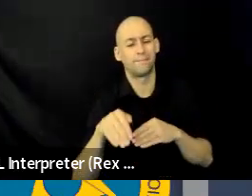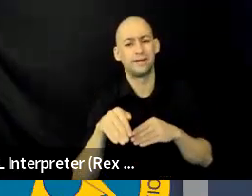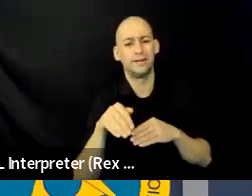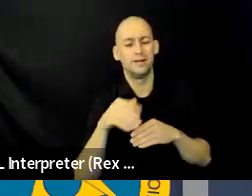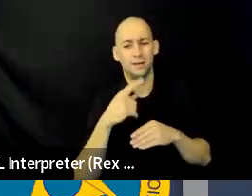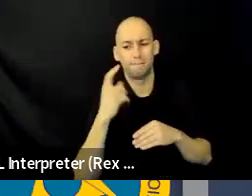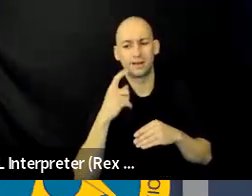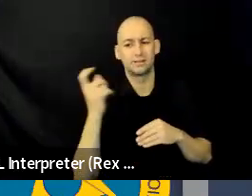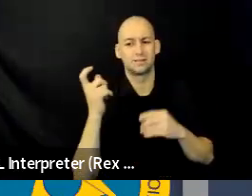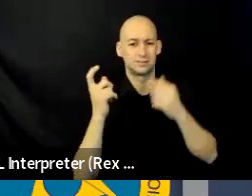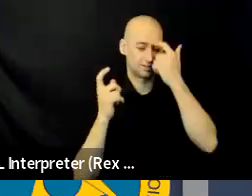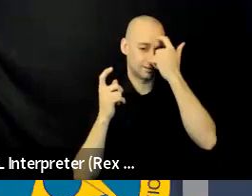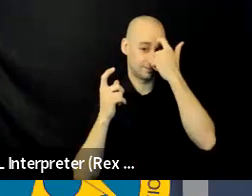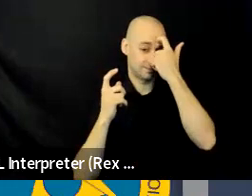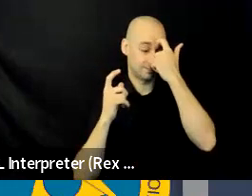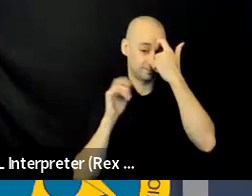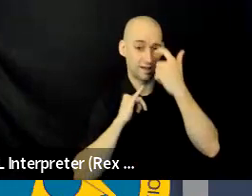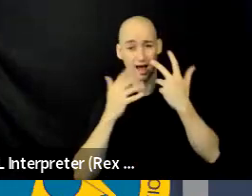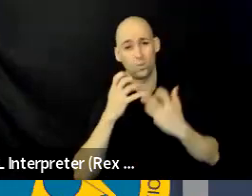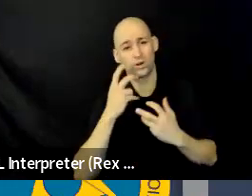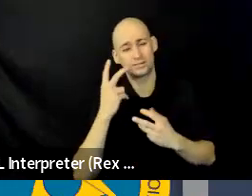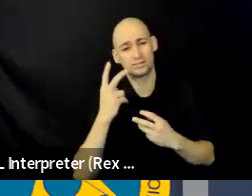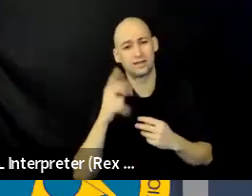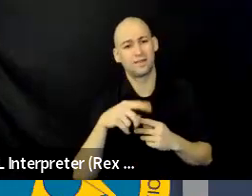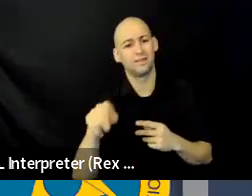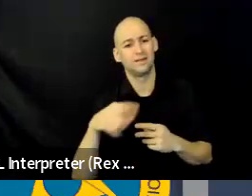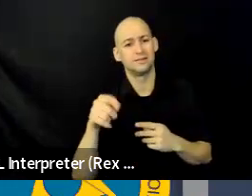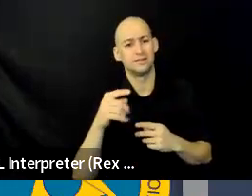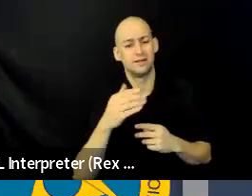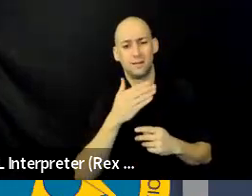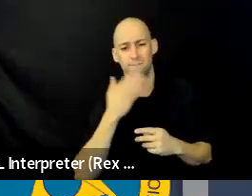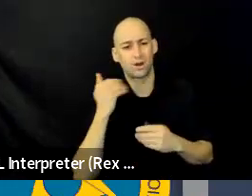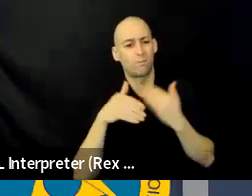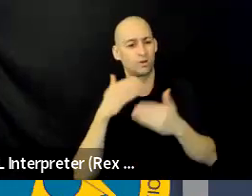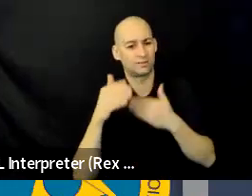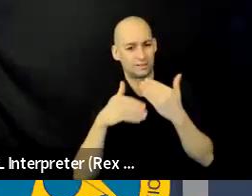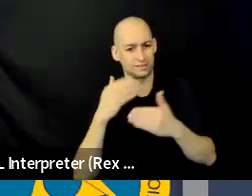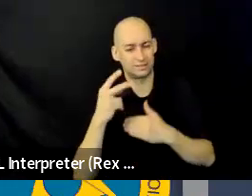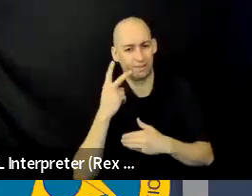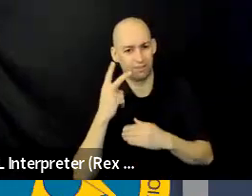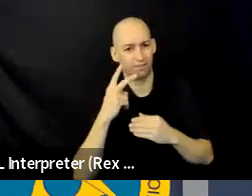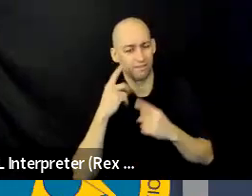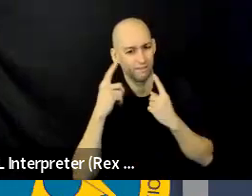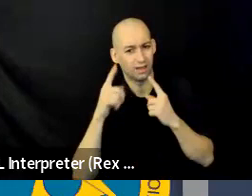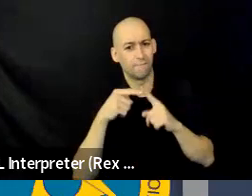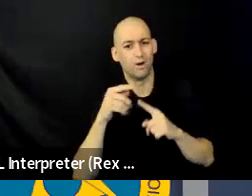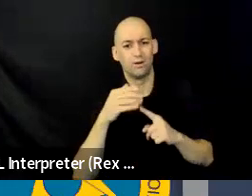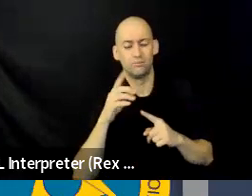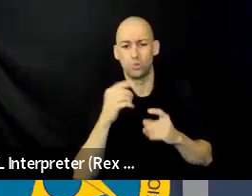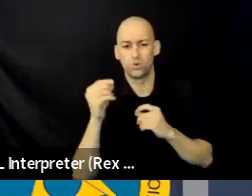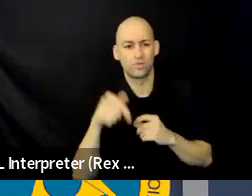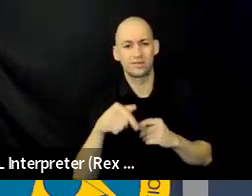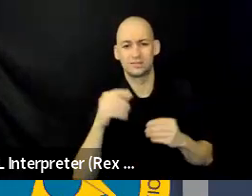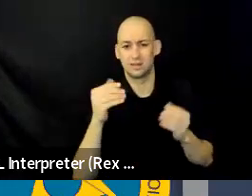because I want to see these be a better process and to think about the fact that we're going to be doing this way